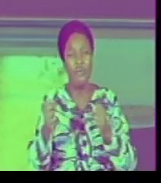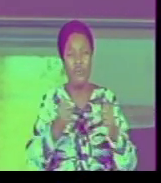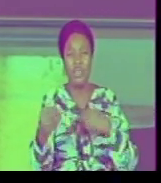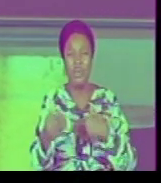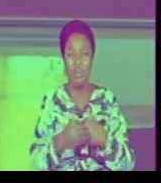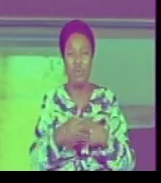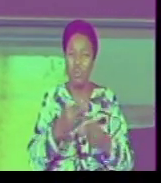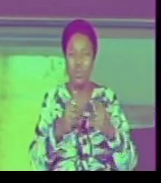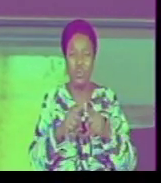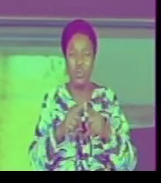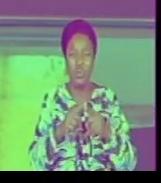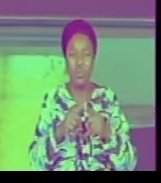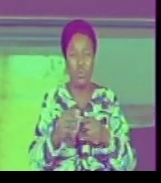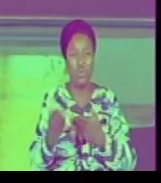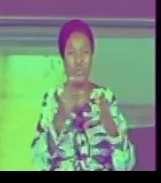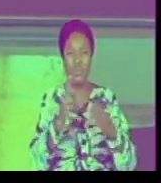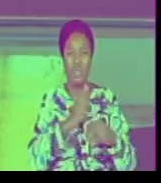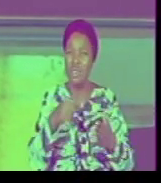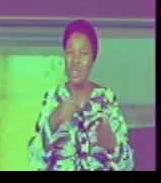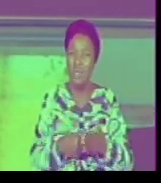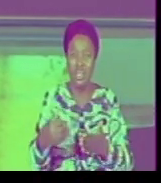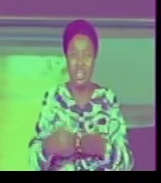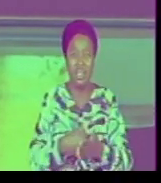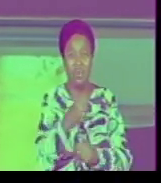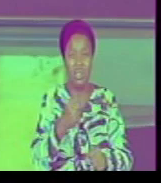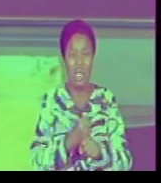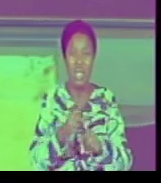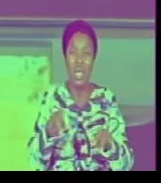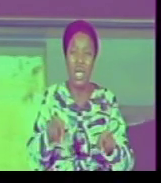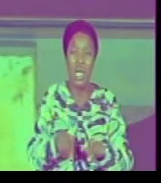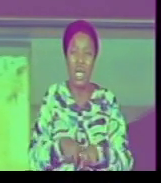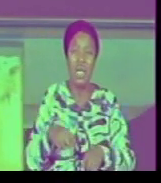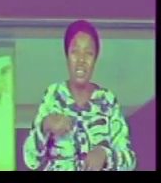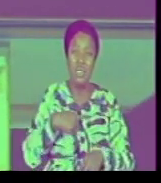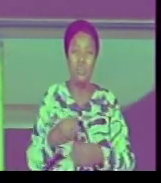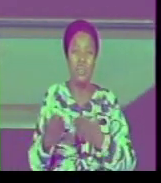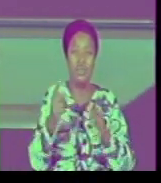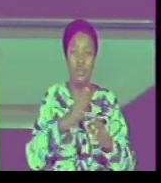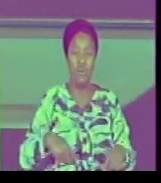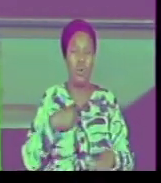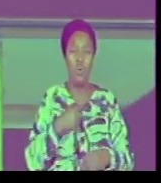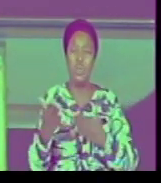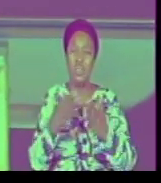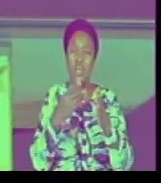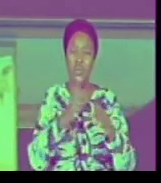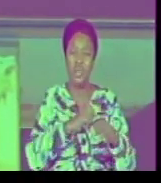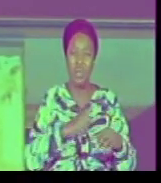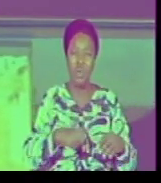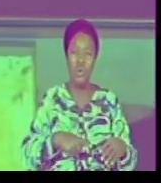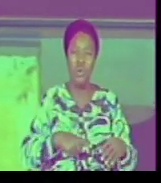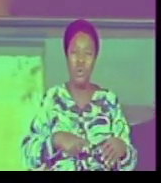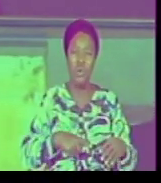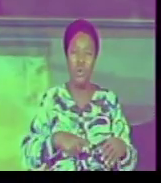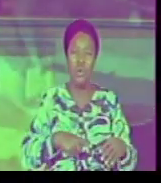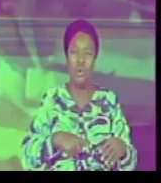this year, as we serve the Lord, we'll serve the Lord acceptably in Jesus'